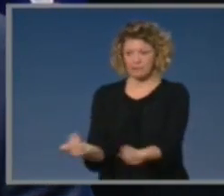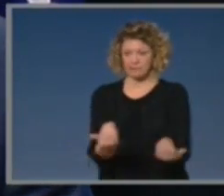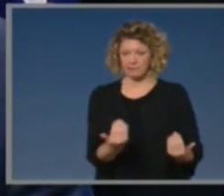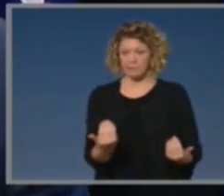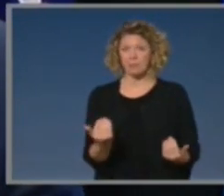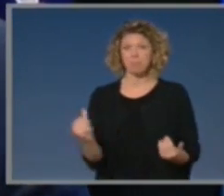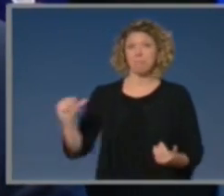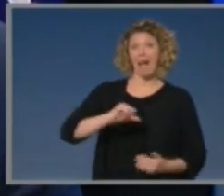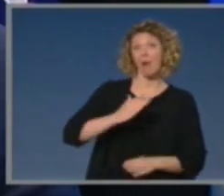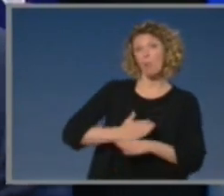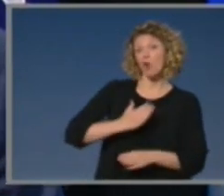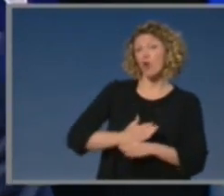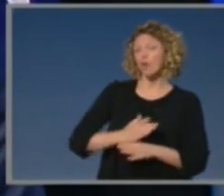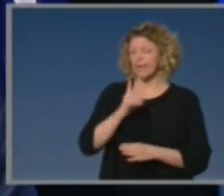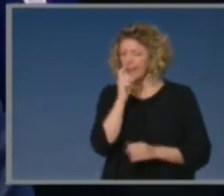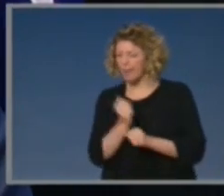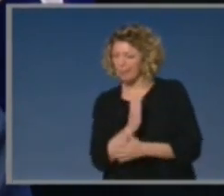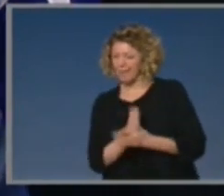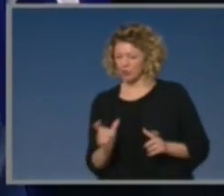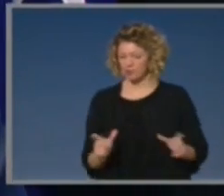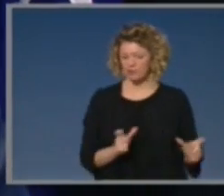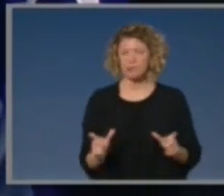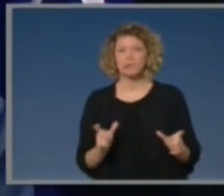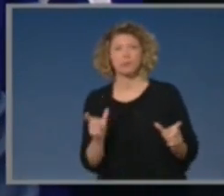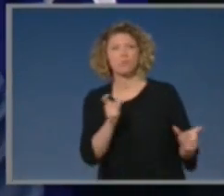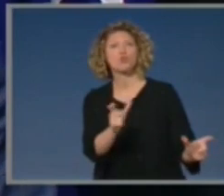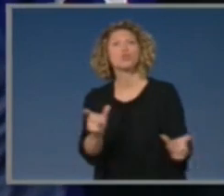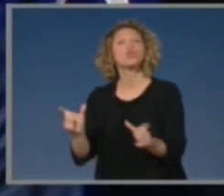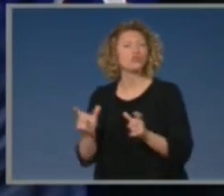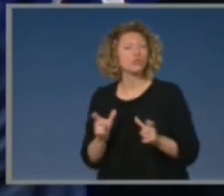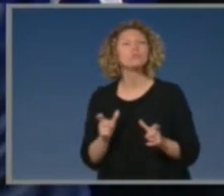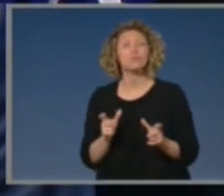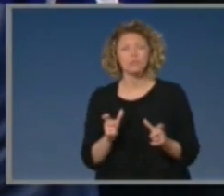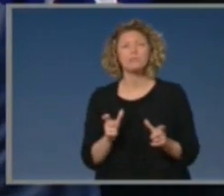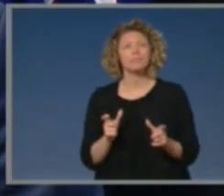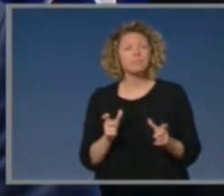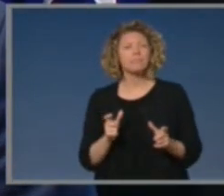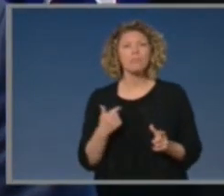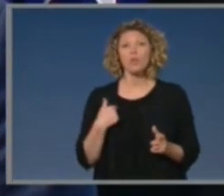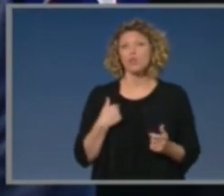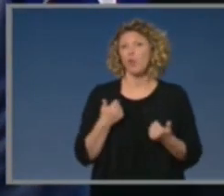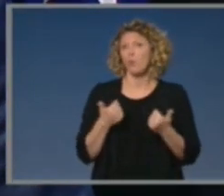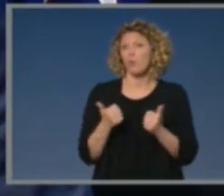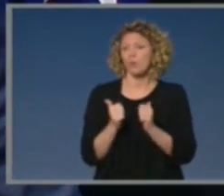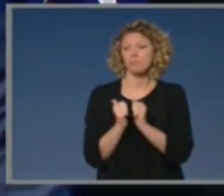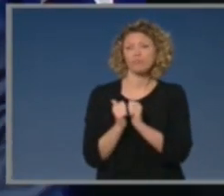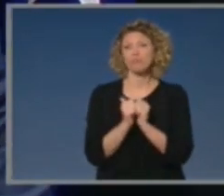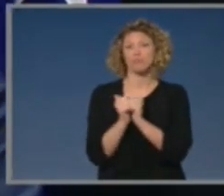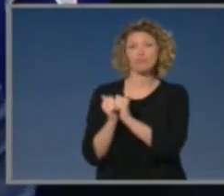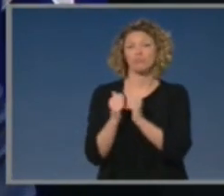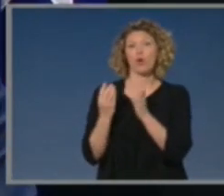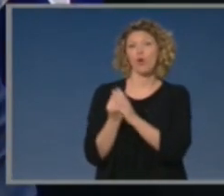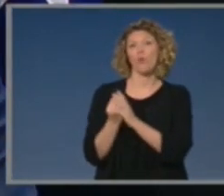to support a COVID-safe workplace. And so I'm very pleased with the work that Christian and Nev have